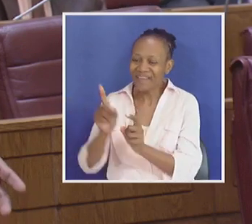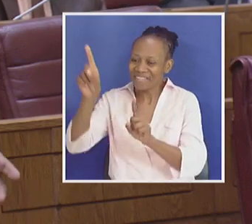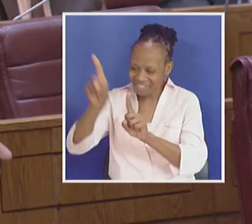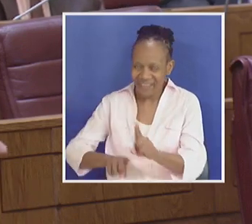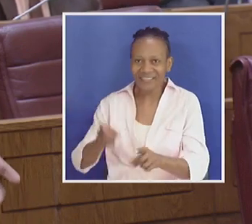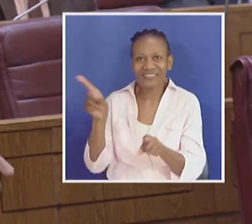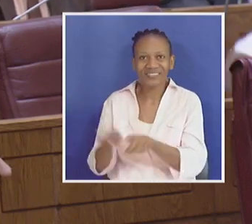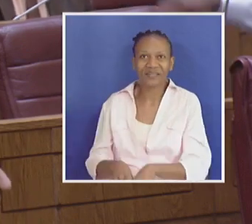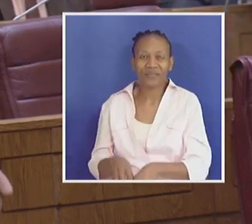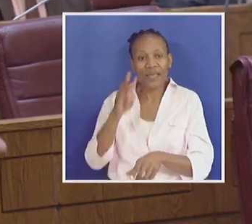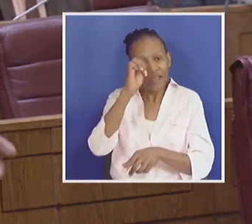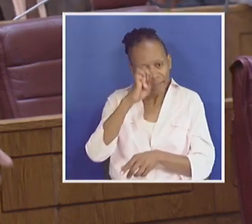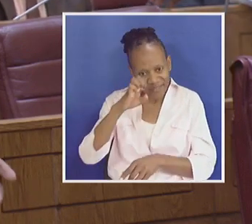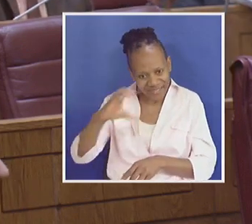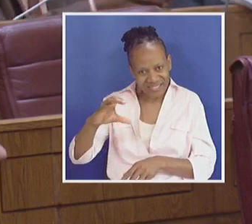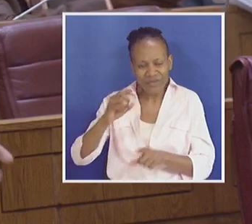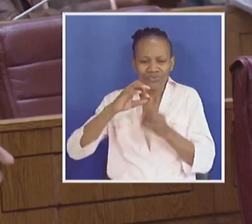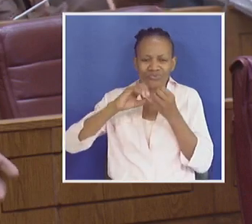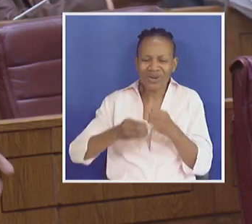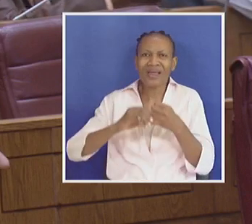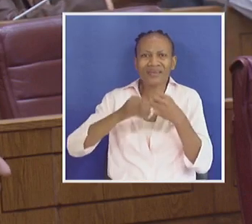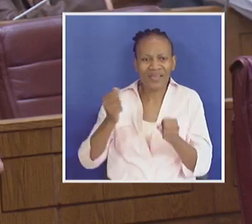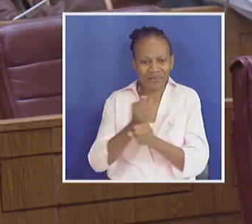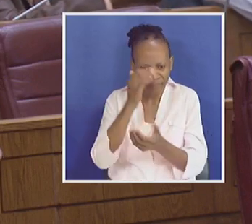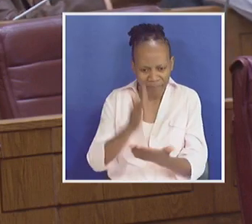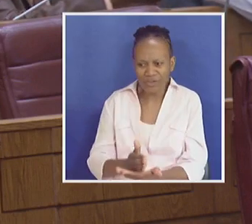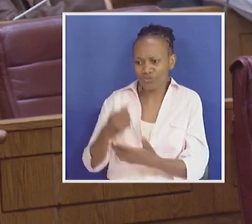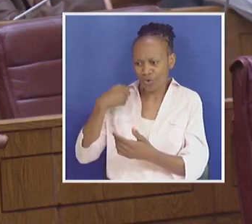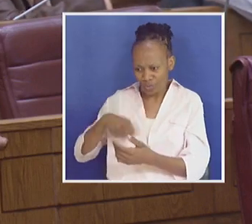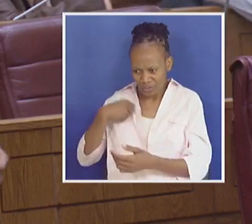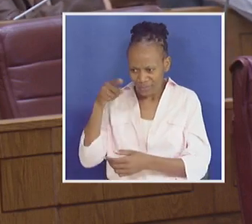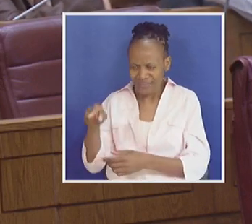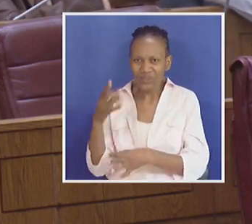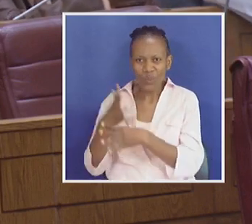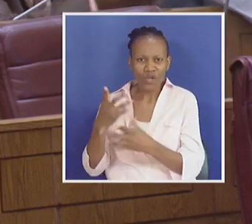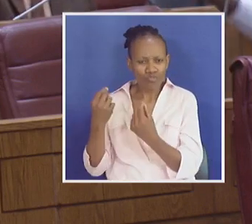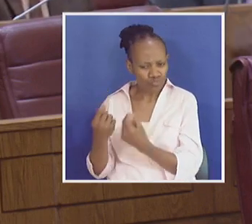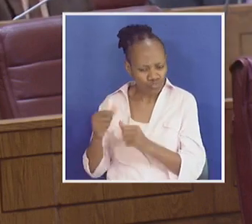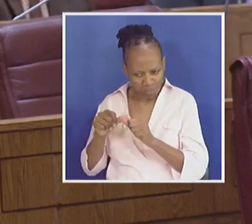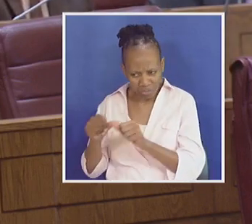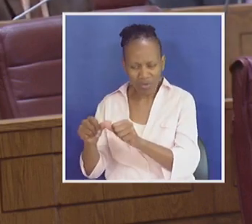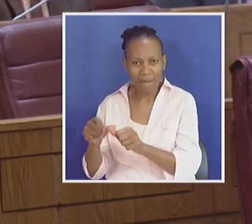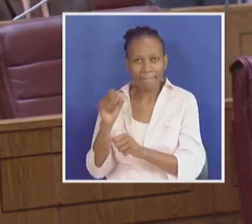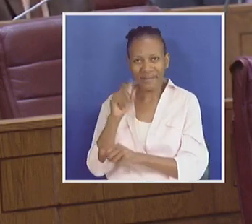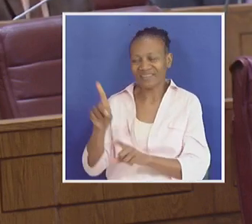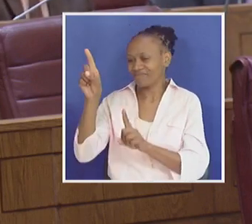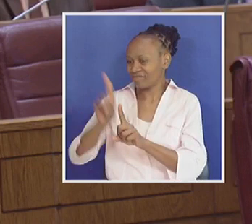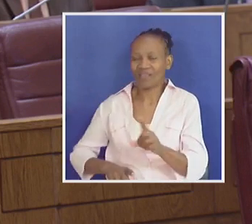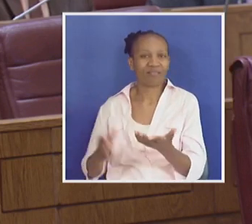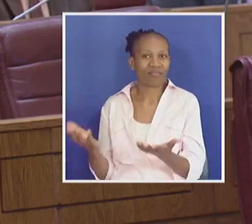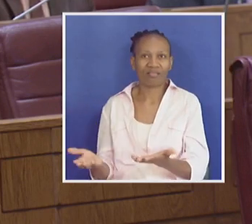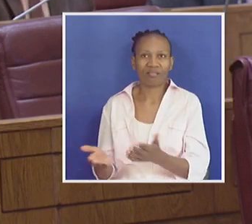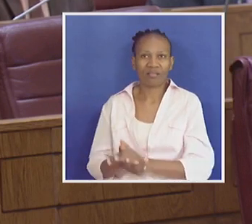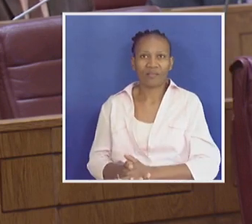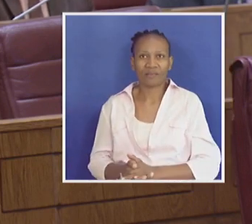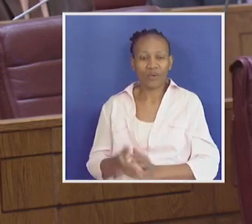attempts of the MEC to make it sure that municipality is able to function. We